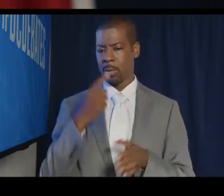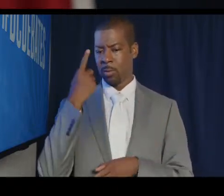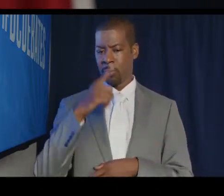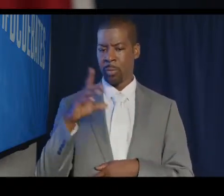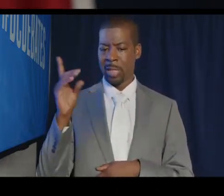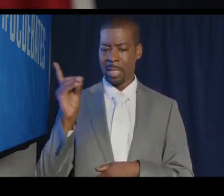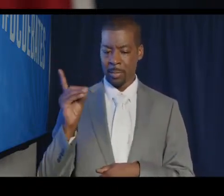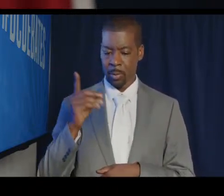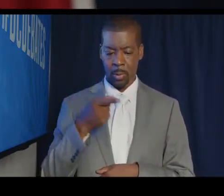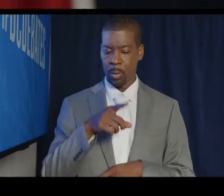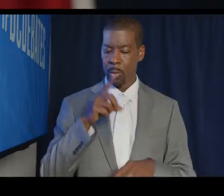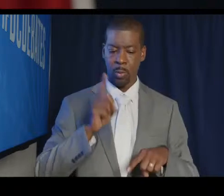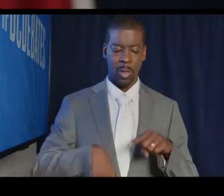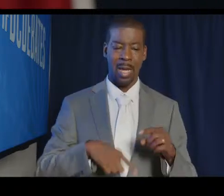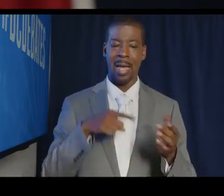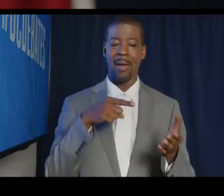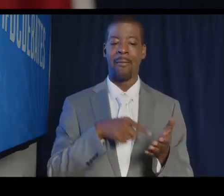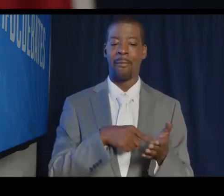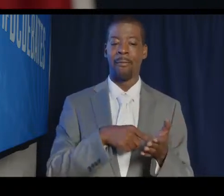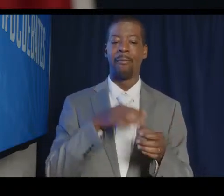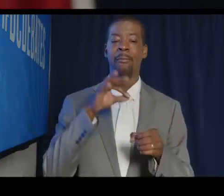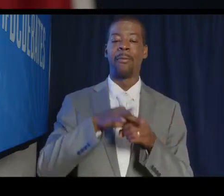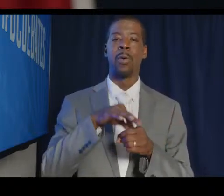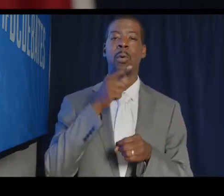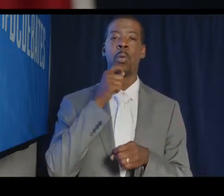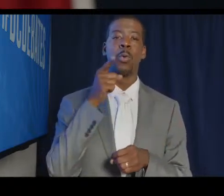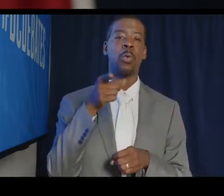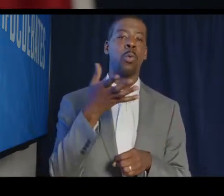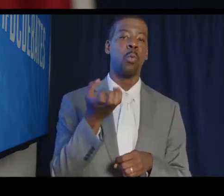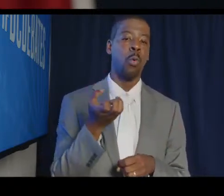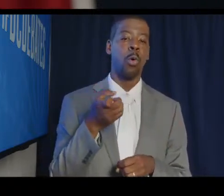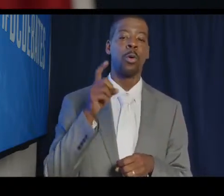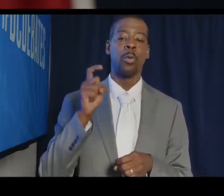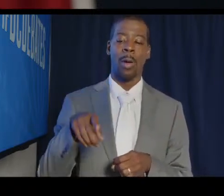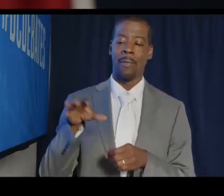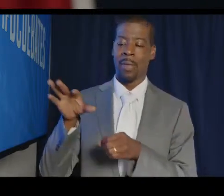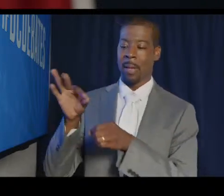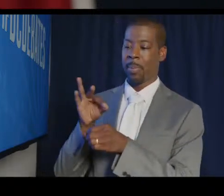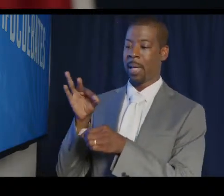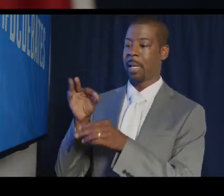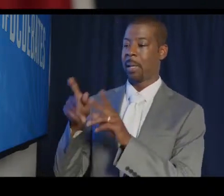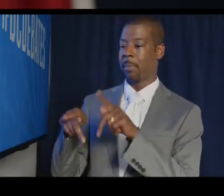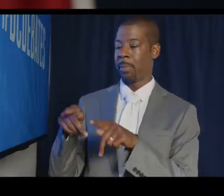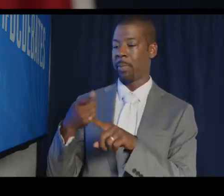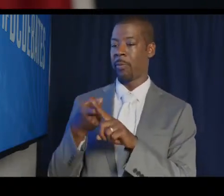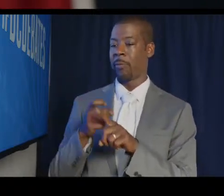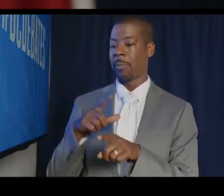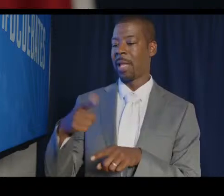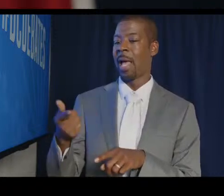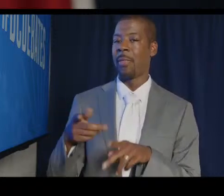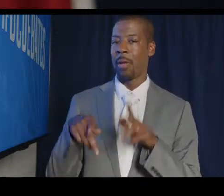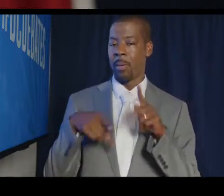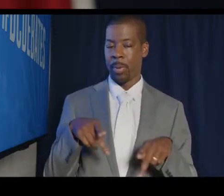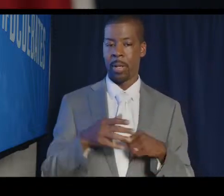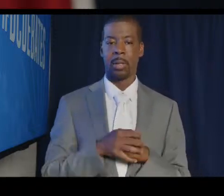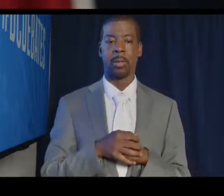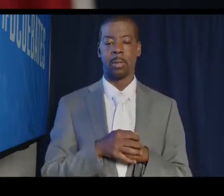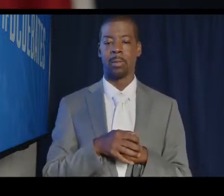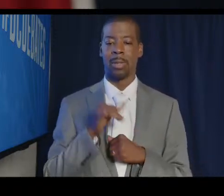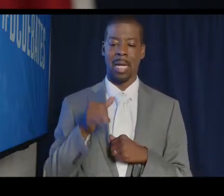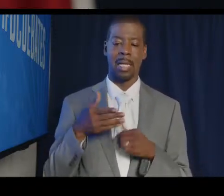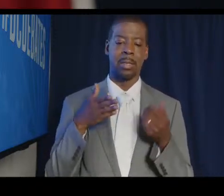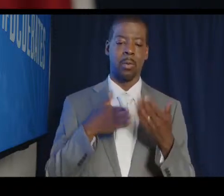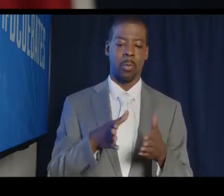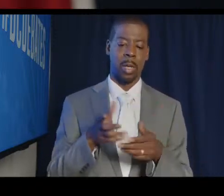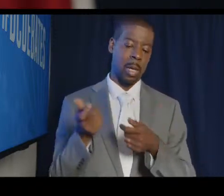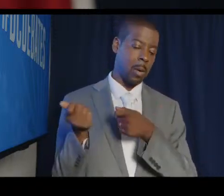country. They said you cannot vote for who you want. You have to elect people from the non-majority party. This was Republicans' ways of trying to get Republicans in our